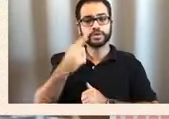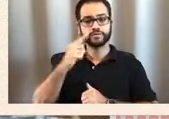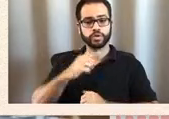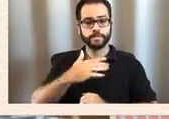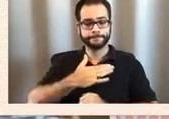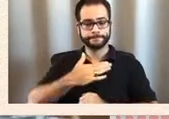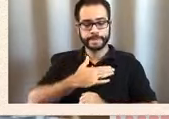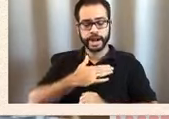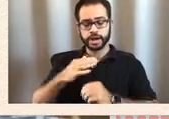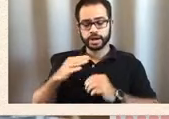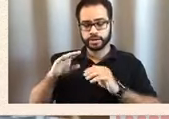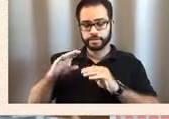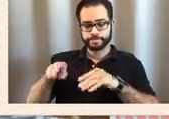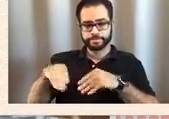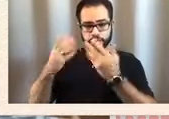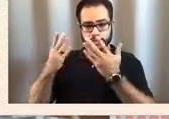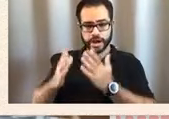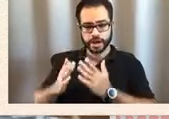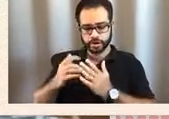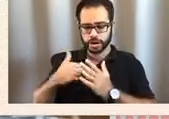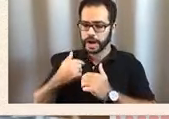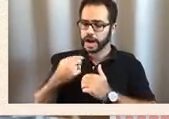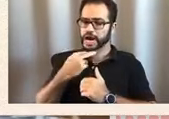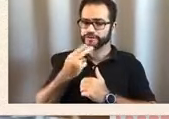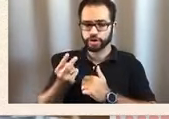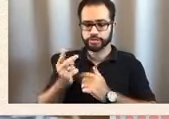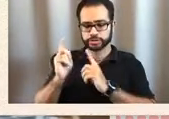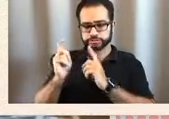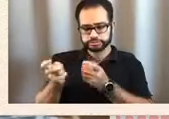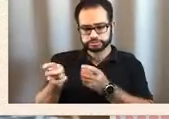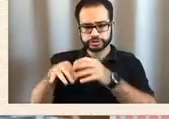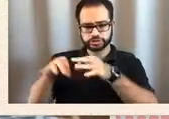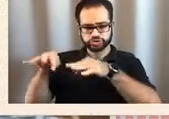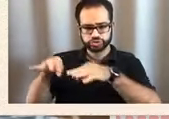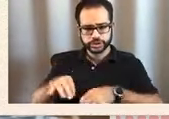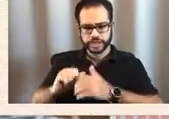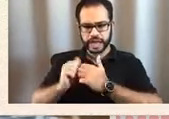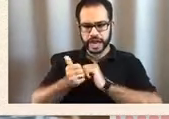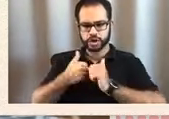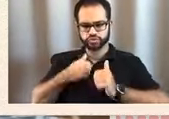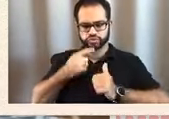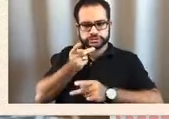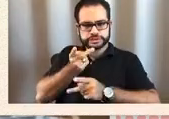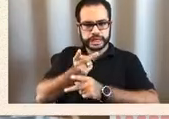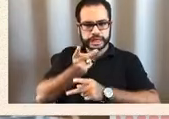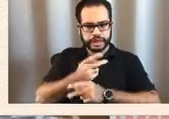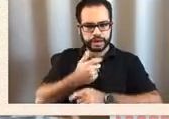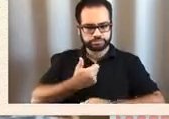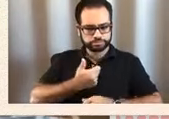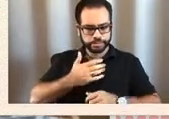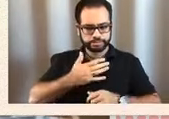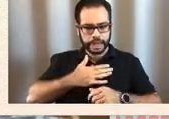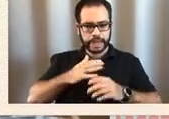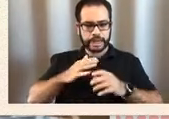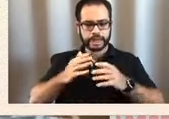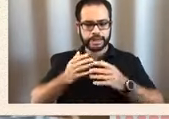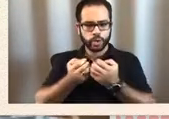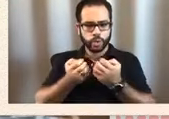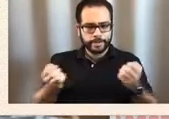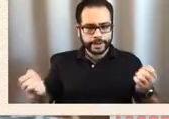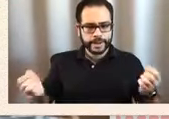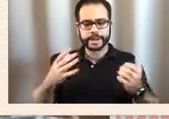give them instructions how to handle my care and medical equipment.